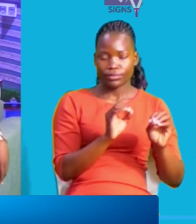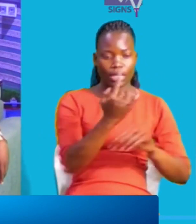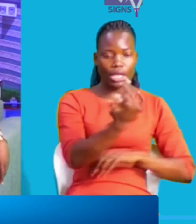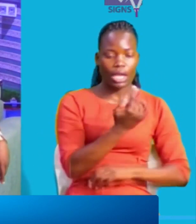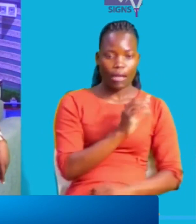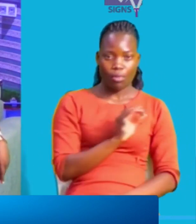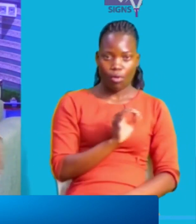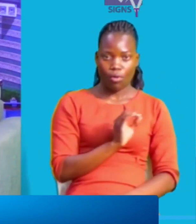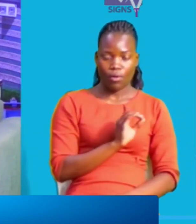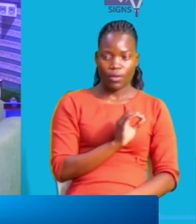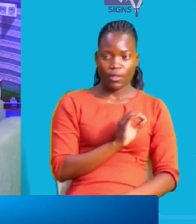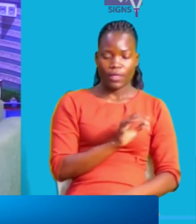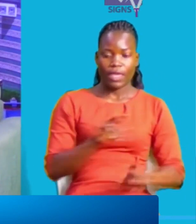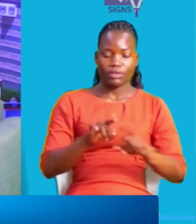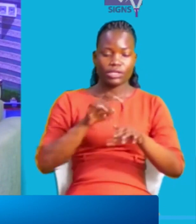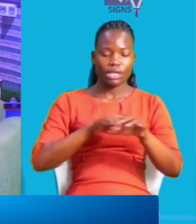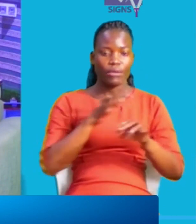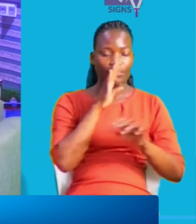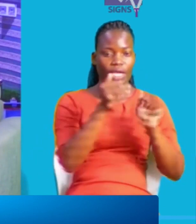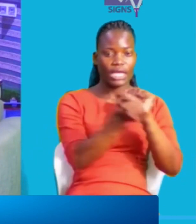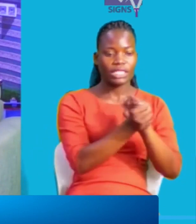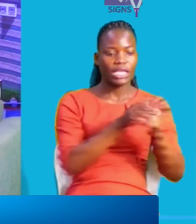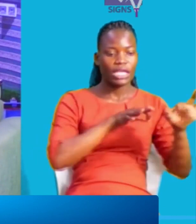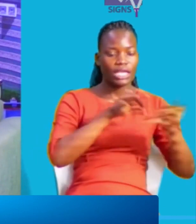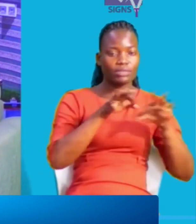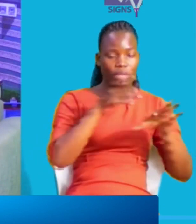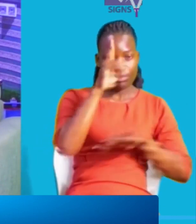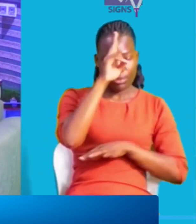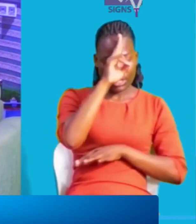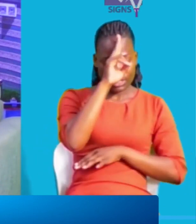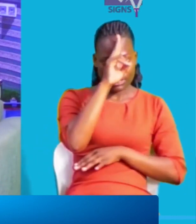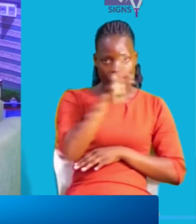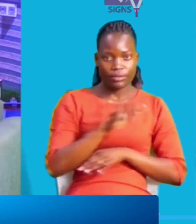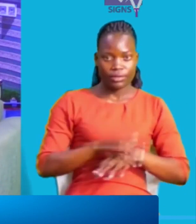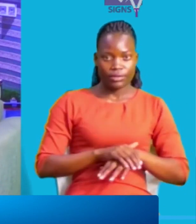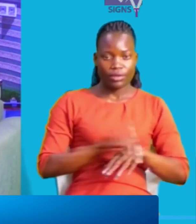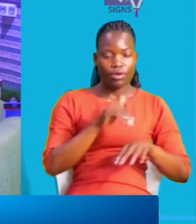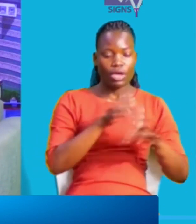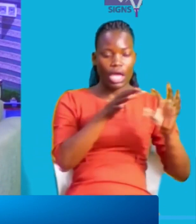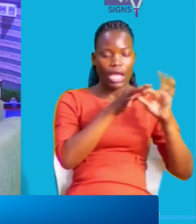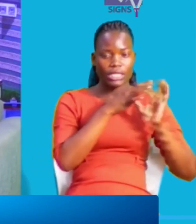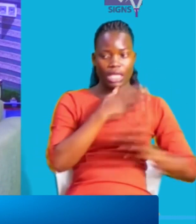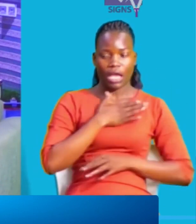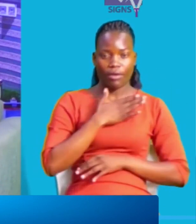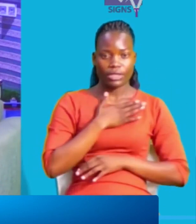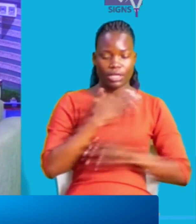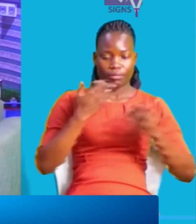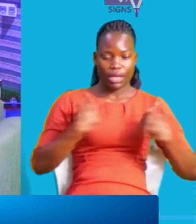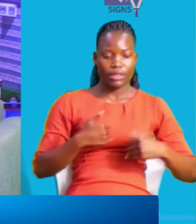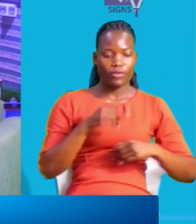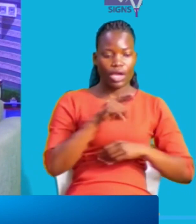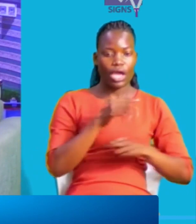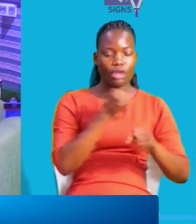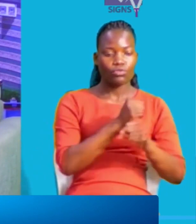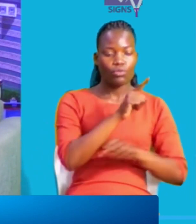Ujakuja. And hata wakati umekuwa arrested, ujaleza fande according to our culture. Mimi I